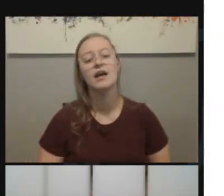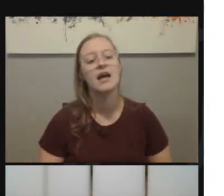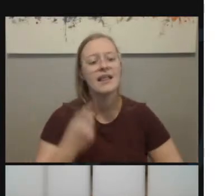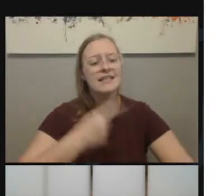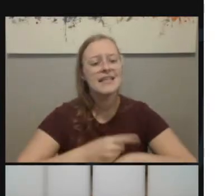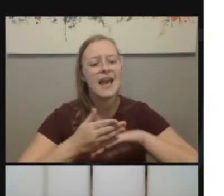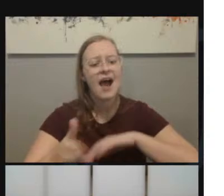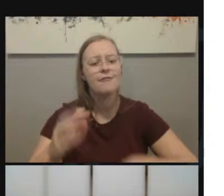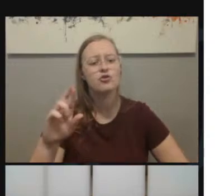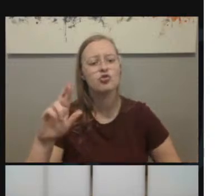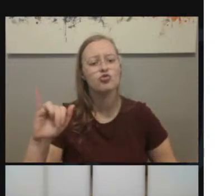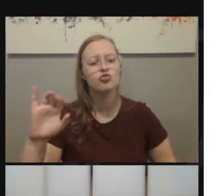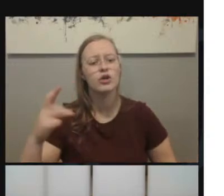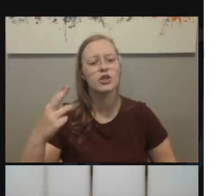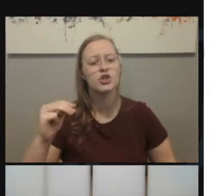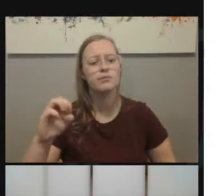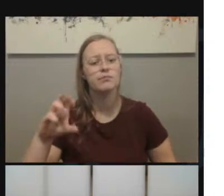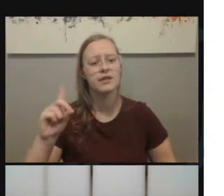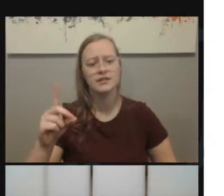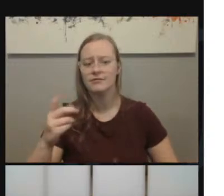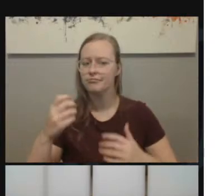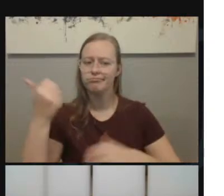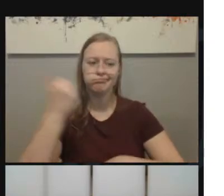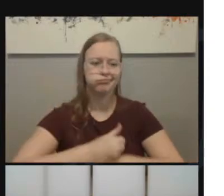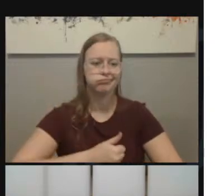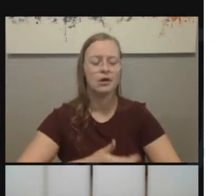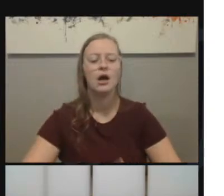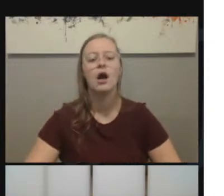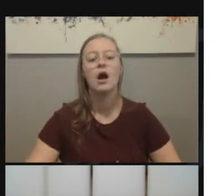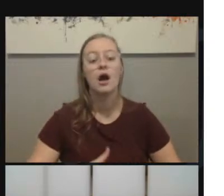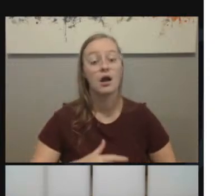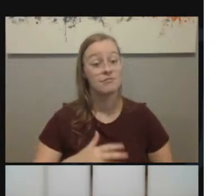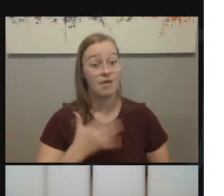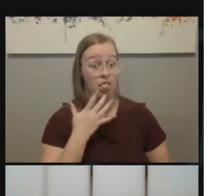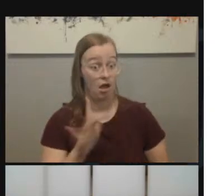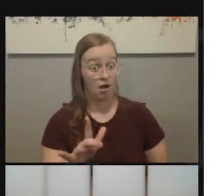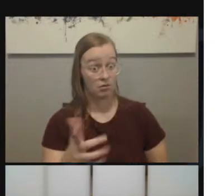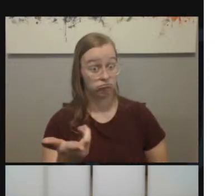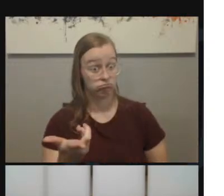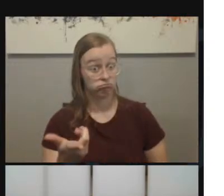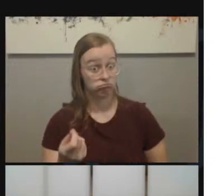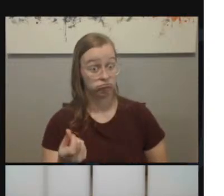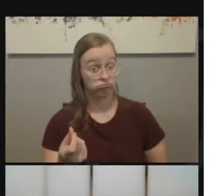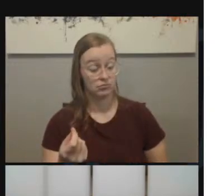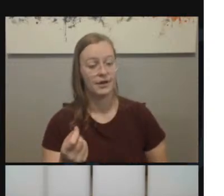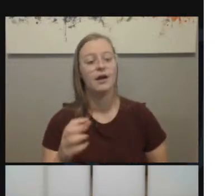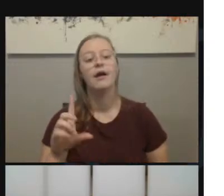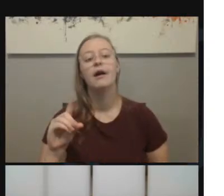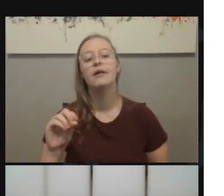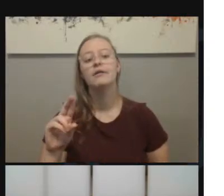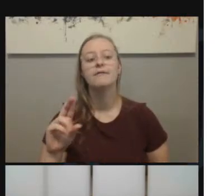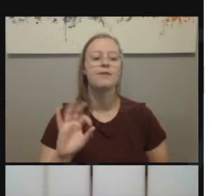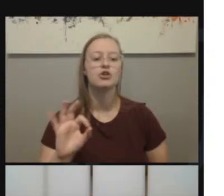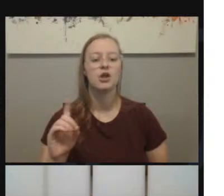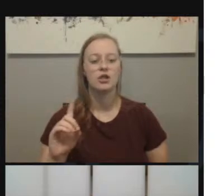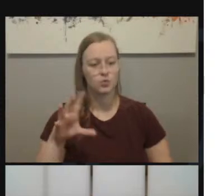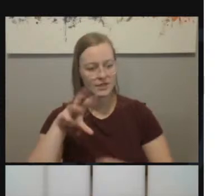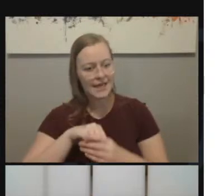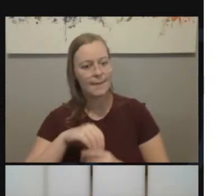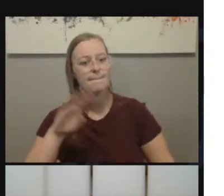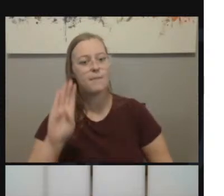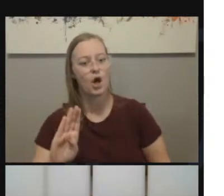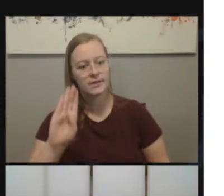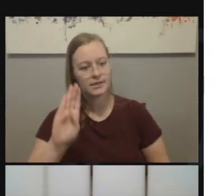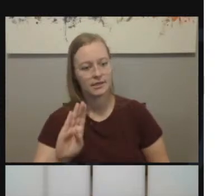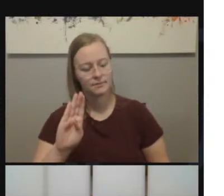fell, as remarkable luck would have it, Douglass was in Boston, and Douglass joined